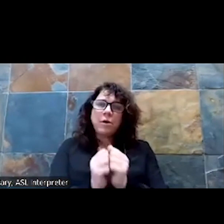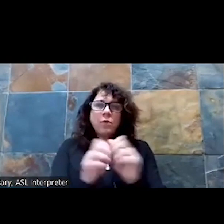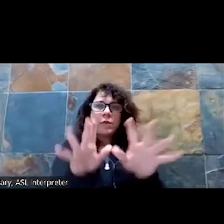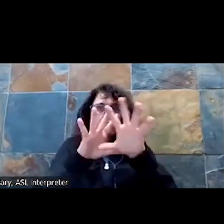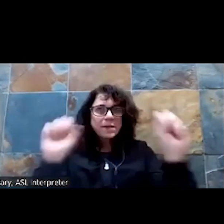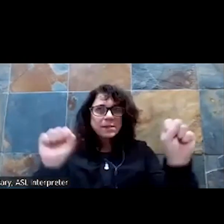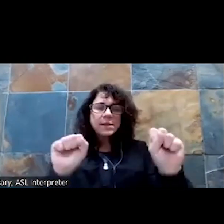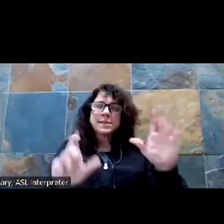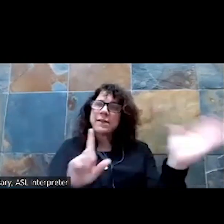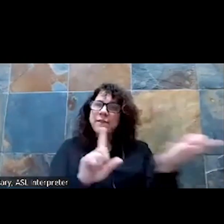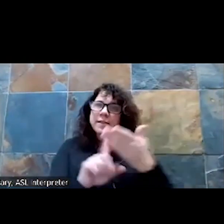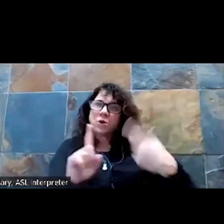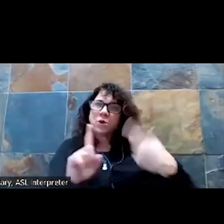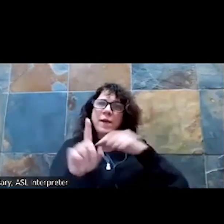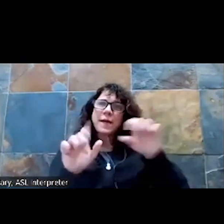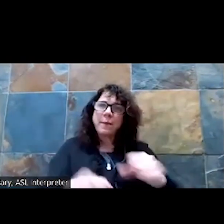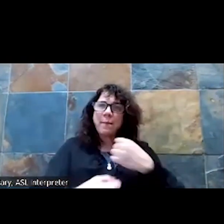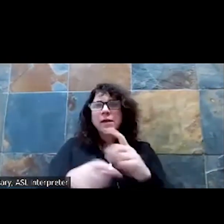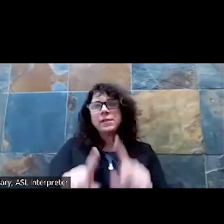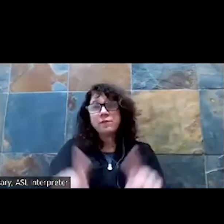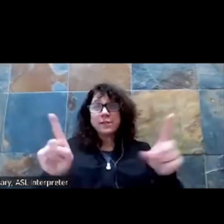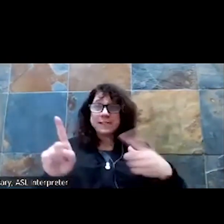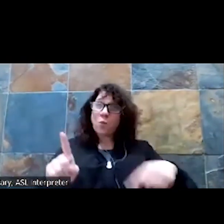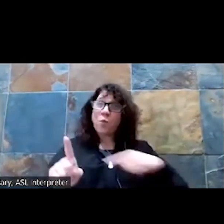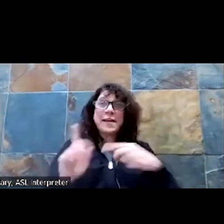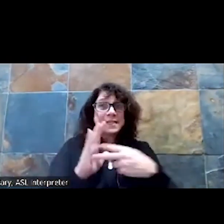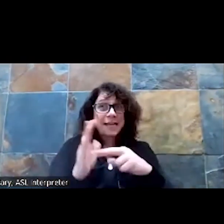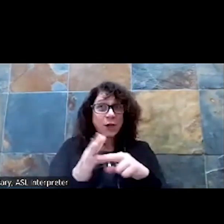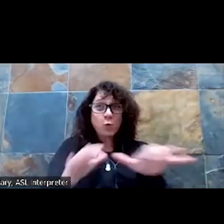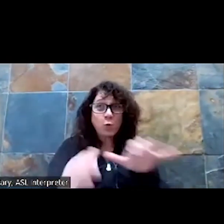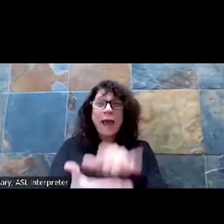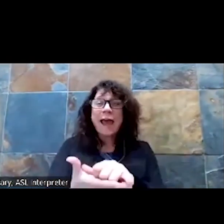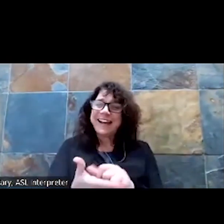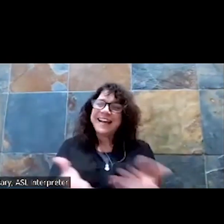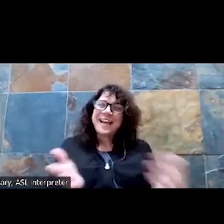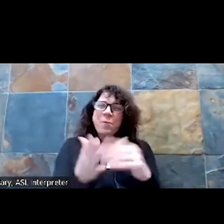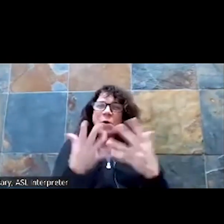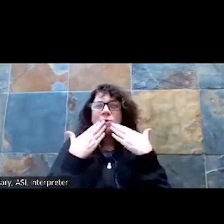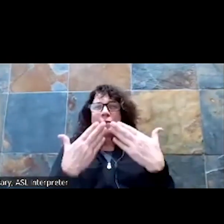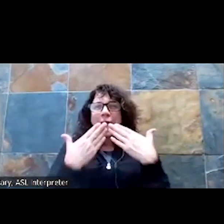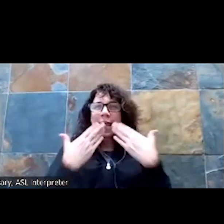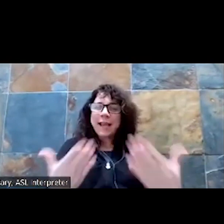is convinced we can make a difference, and we intend to do so. So again, I want to thank